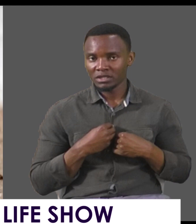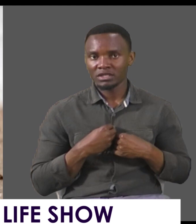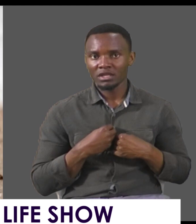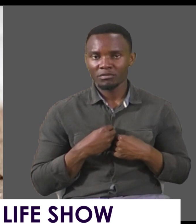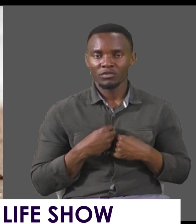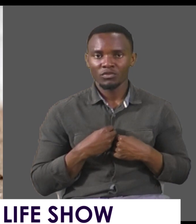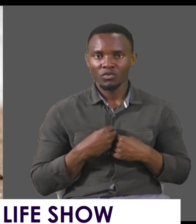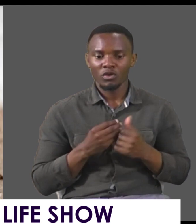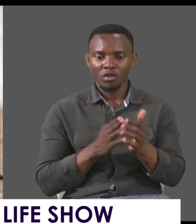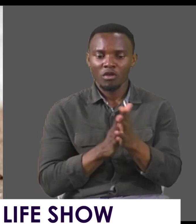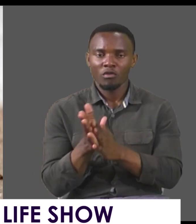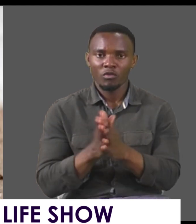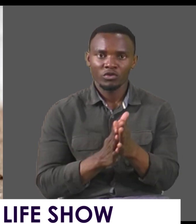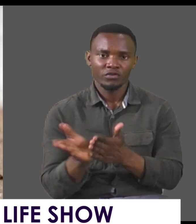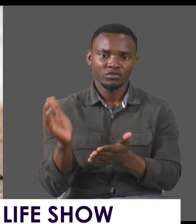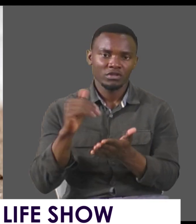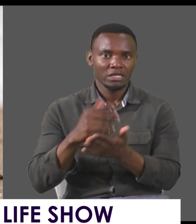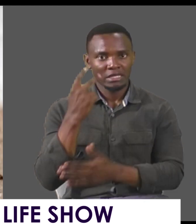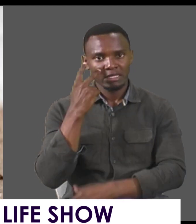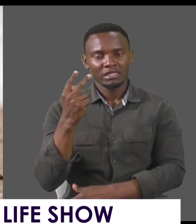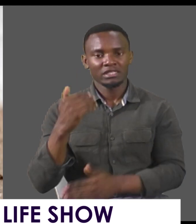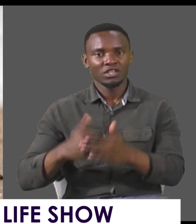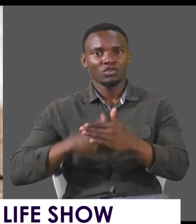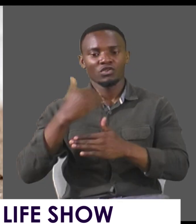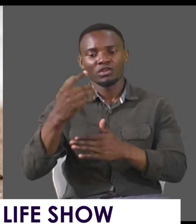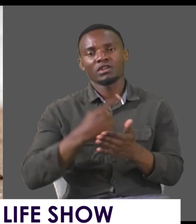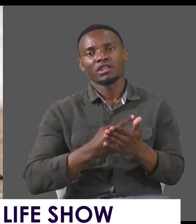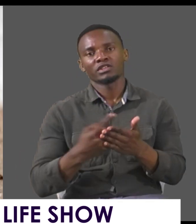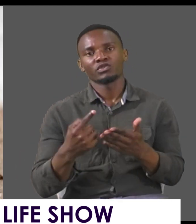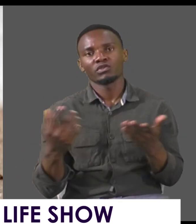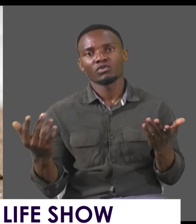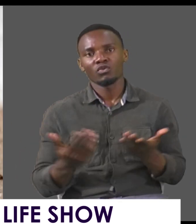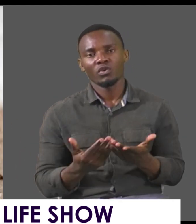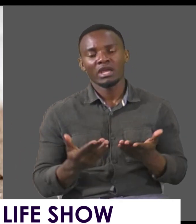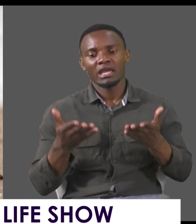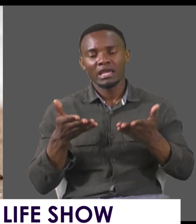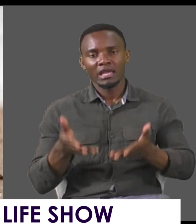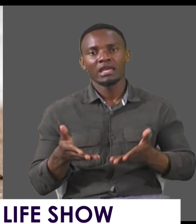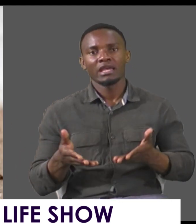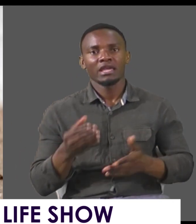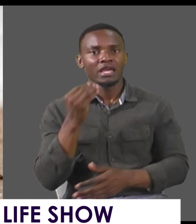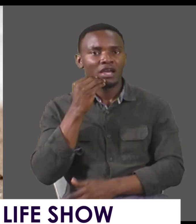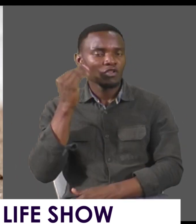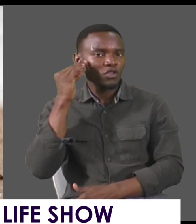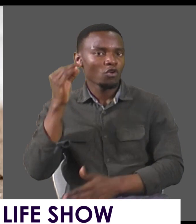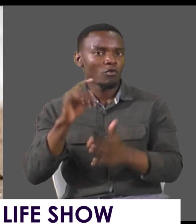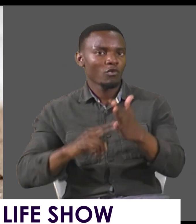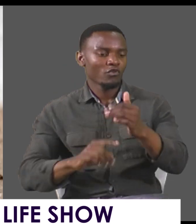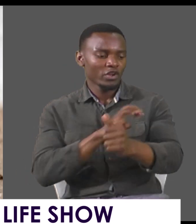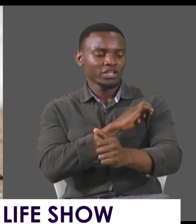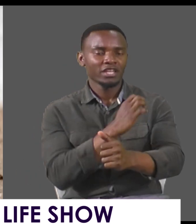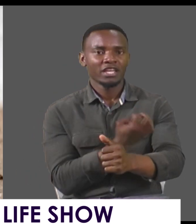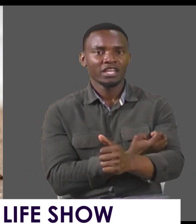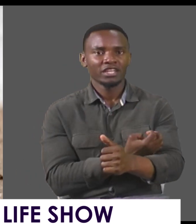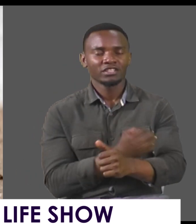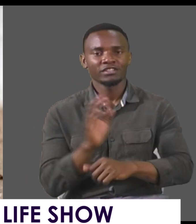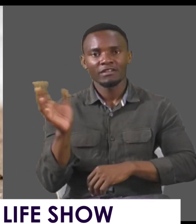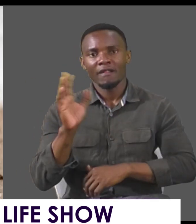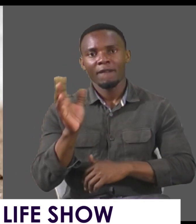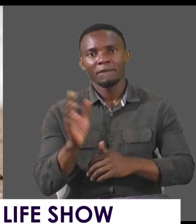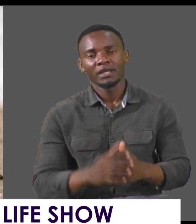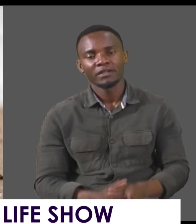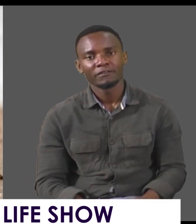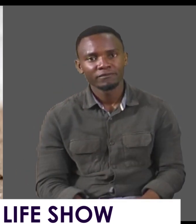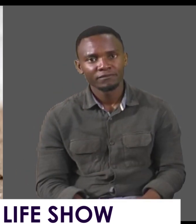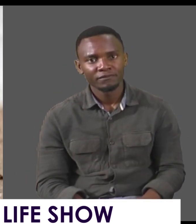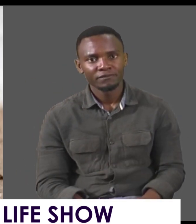again. See you next week here on the Home of Energy. Bye.